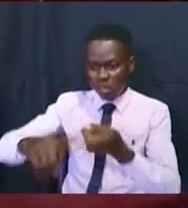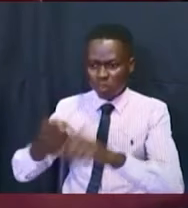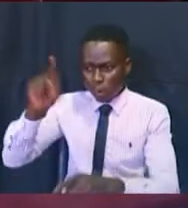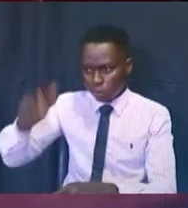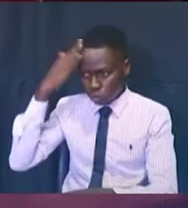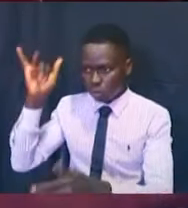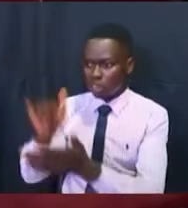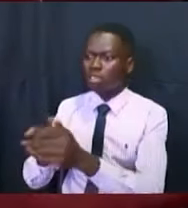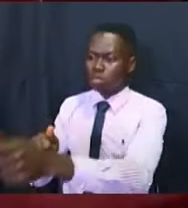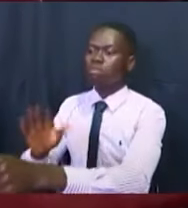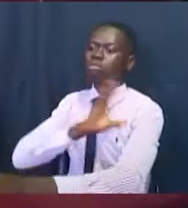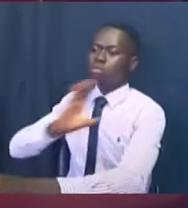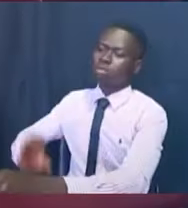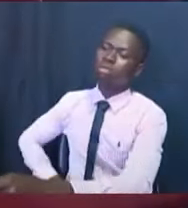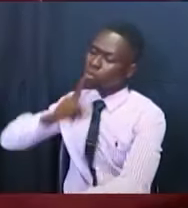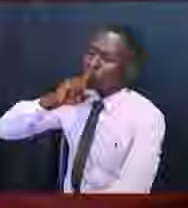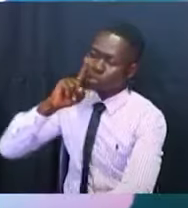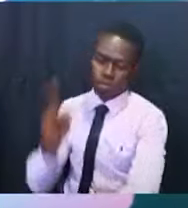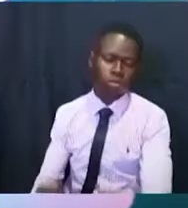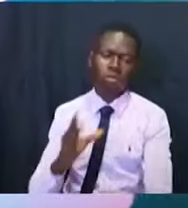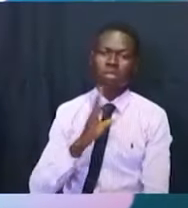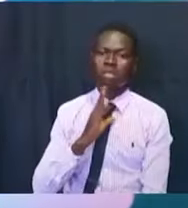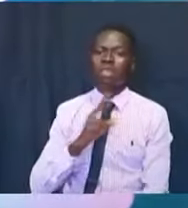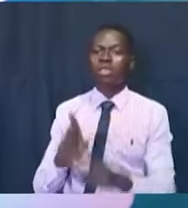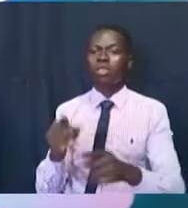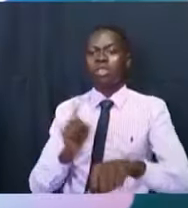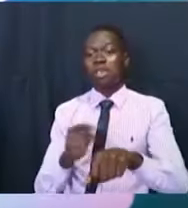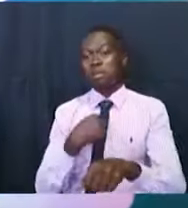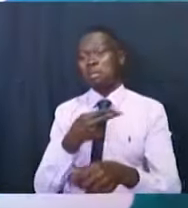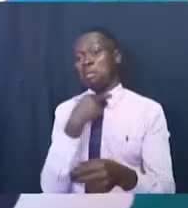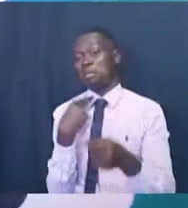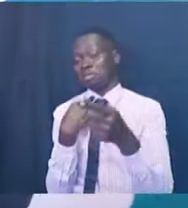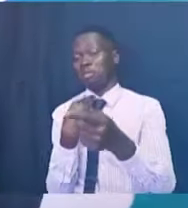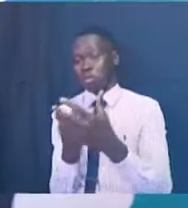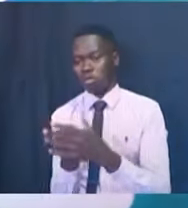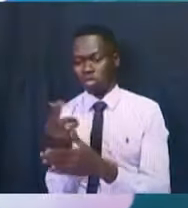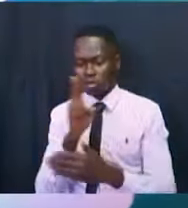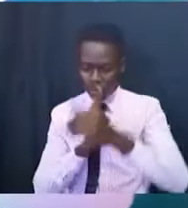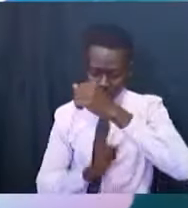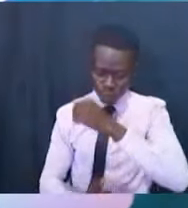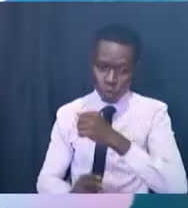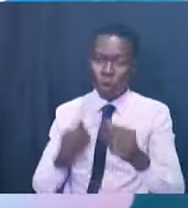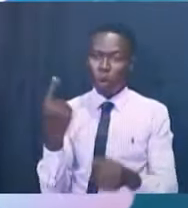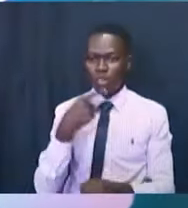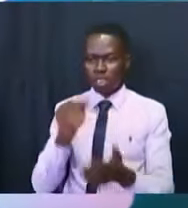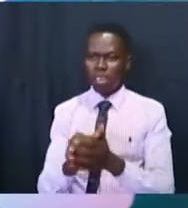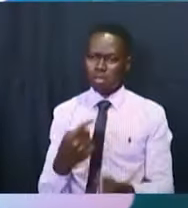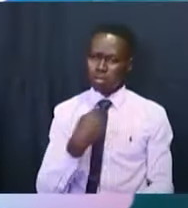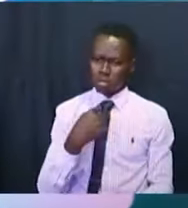you are. See, when I was growing up humbly, I will always declare who I